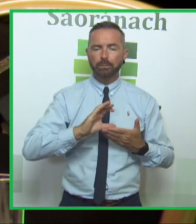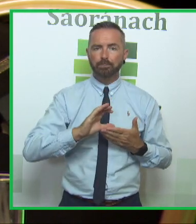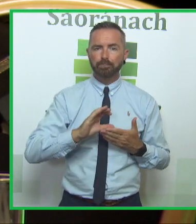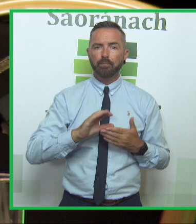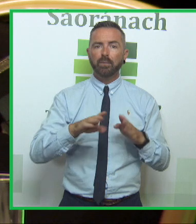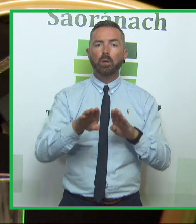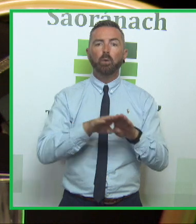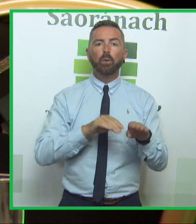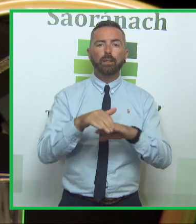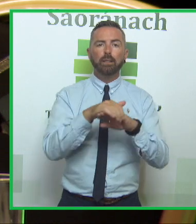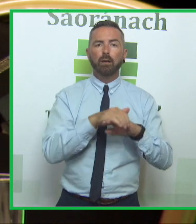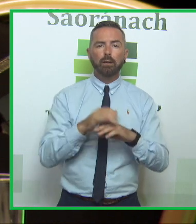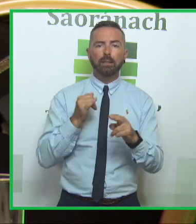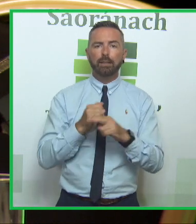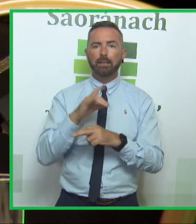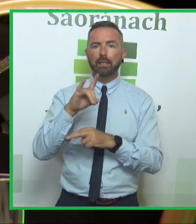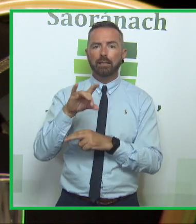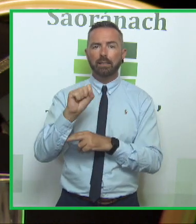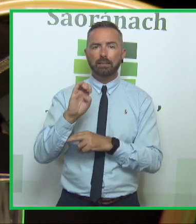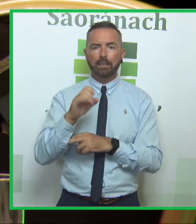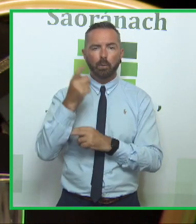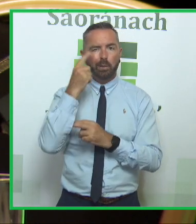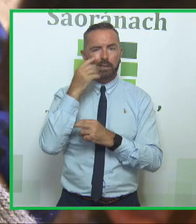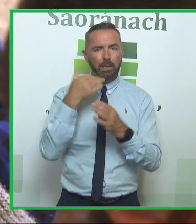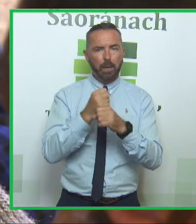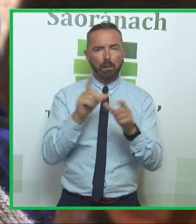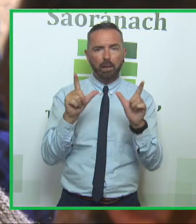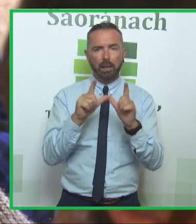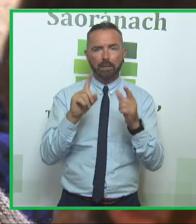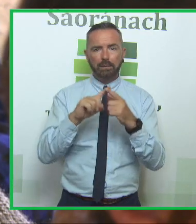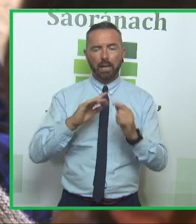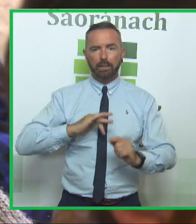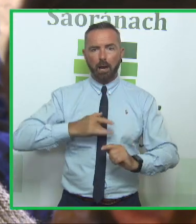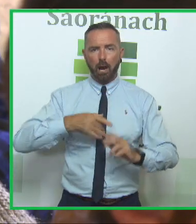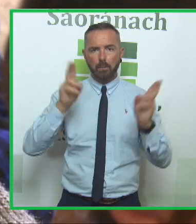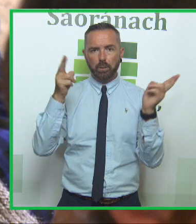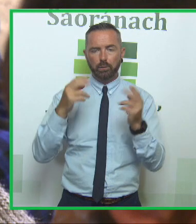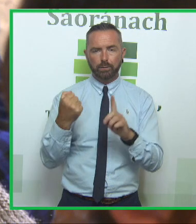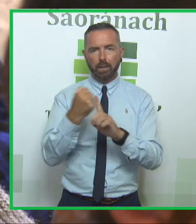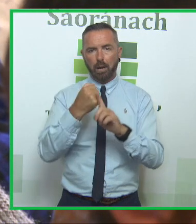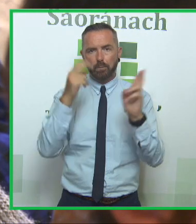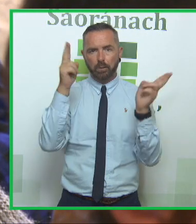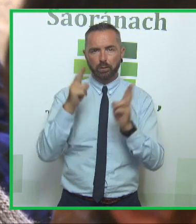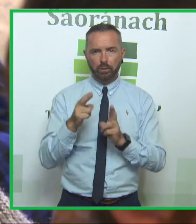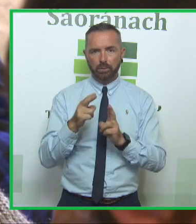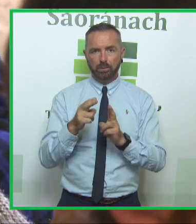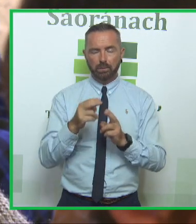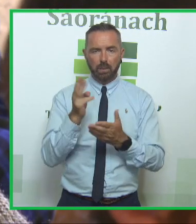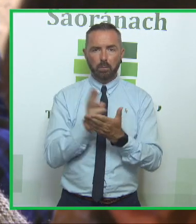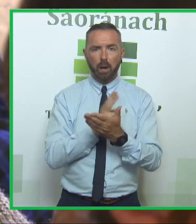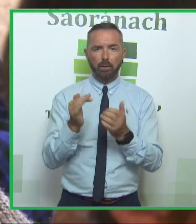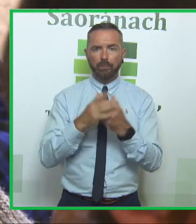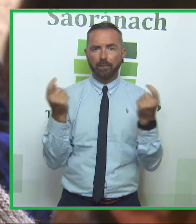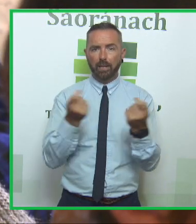with our colleagues in HSE Emergency Management to look at licences and harm reduction being part of festival licences to see what we can do. I mean, the festivals